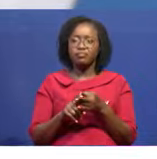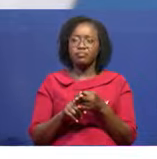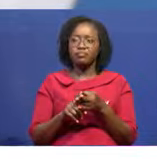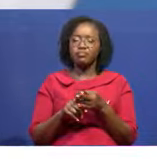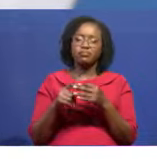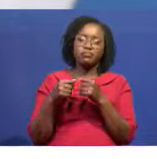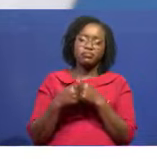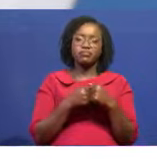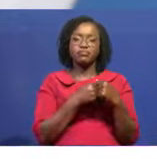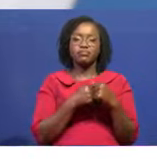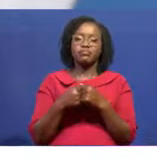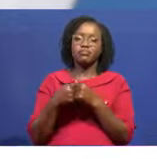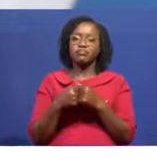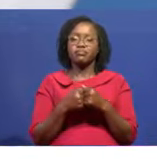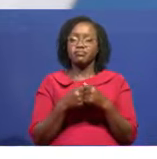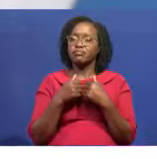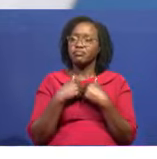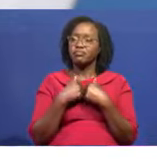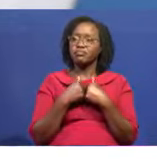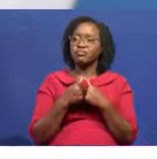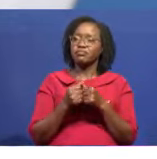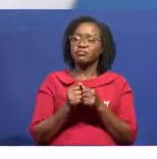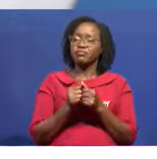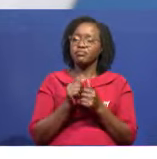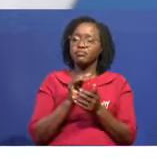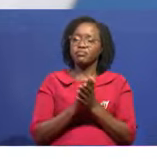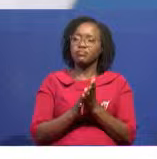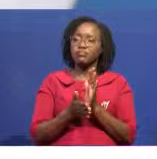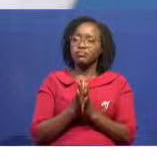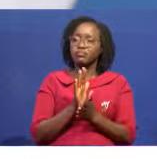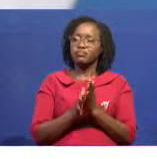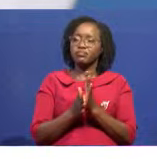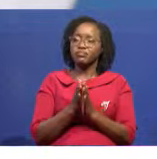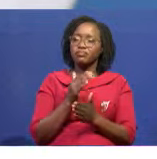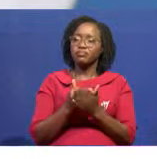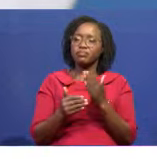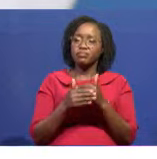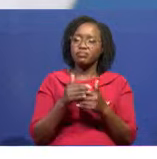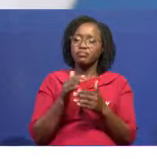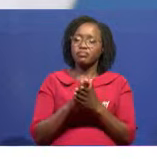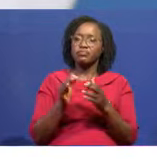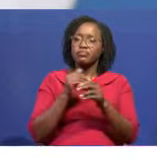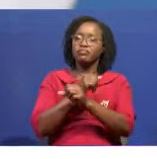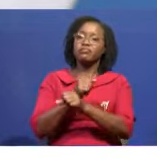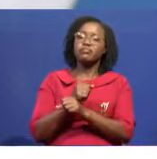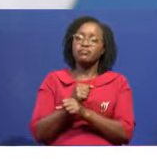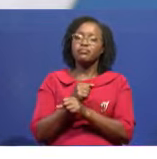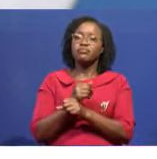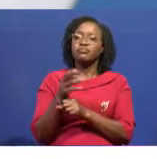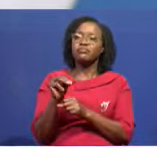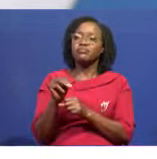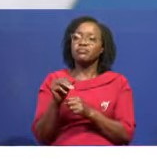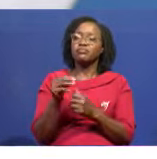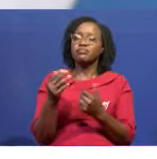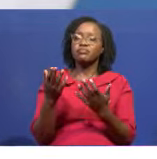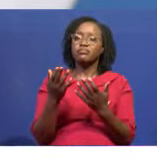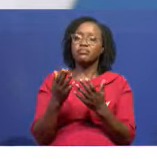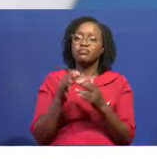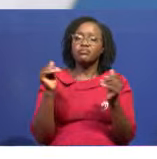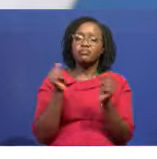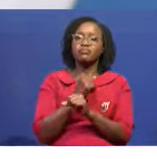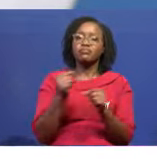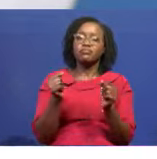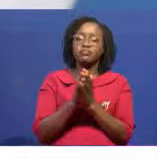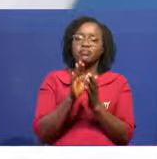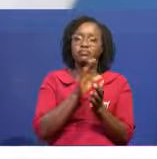the challenges that we are having is that without some structure where we can protect whistleblowers, it's merely impossible